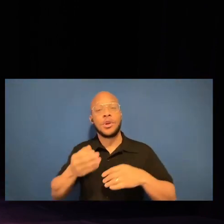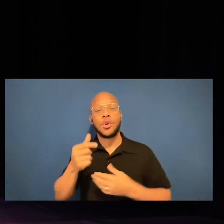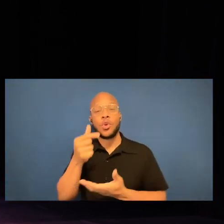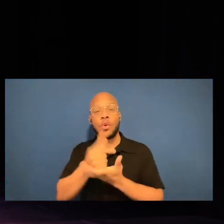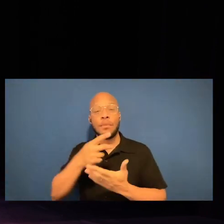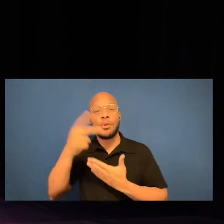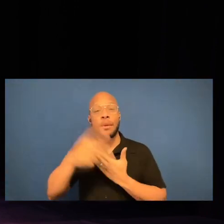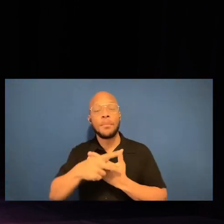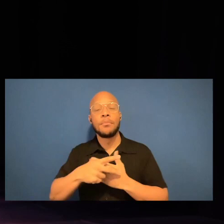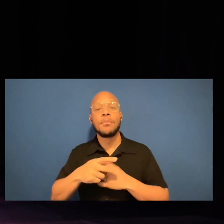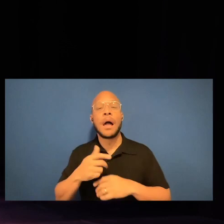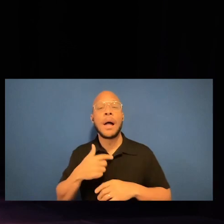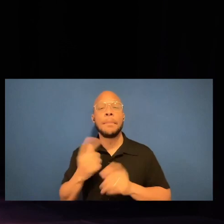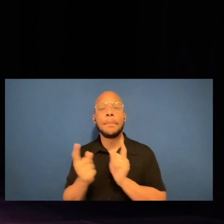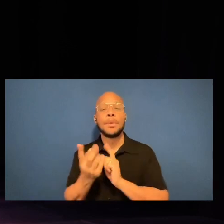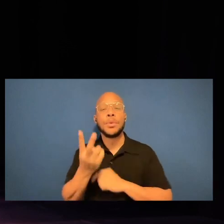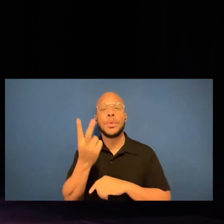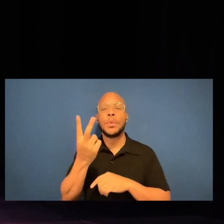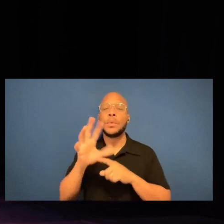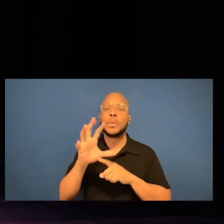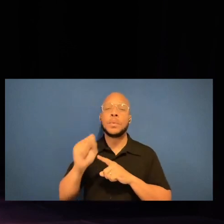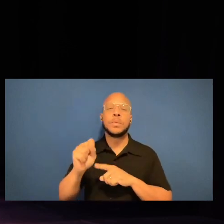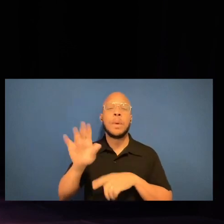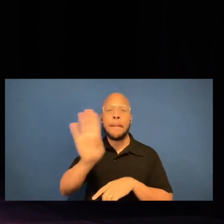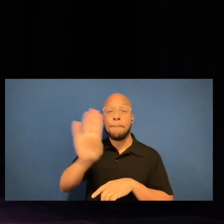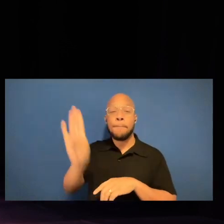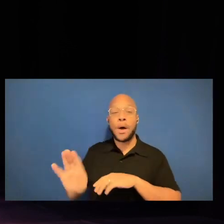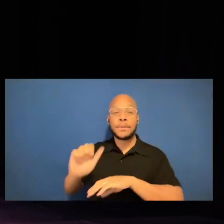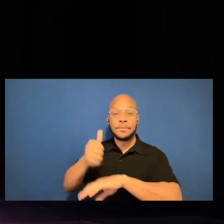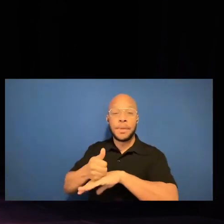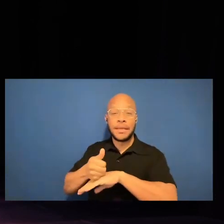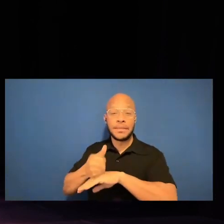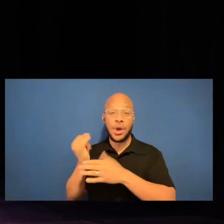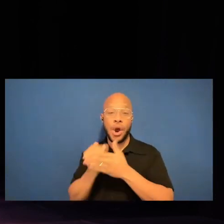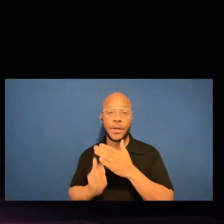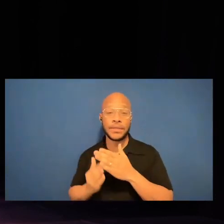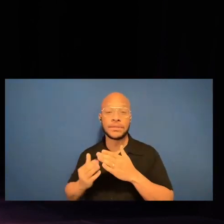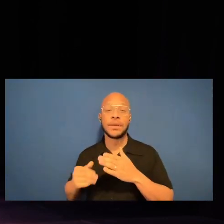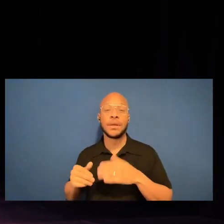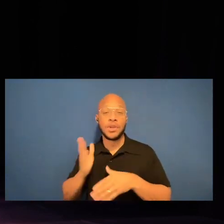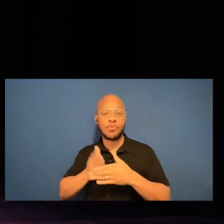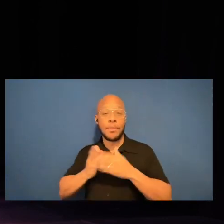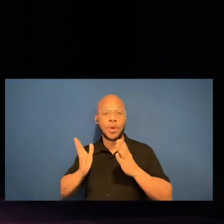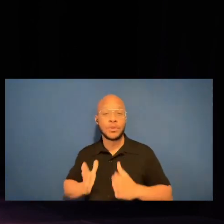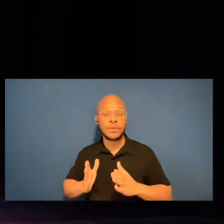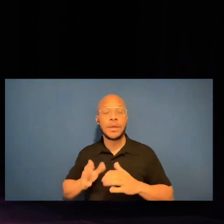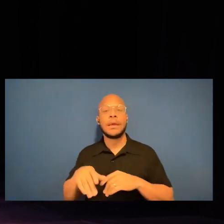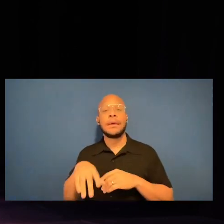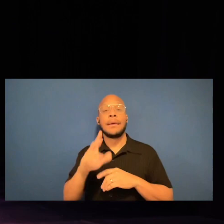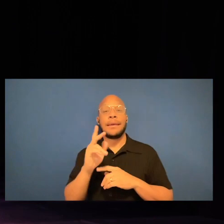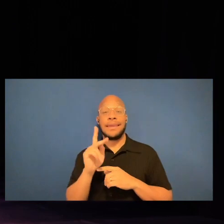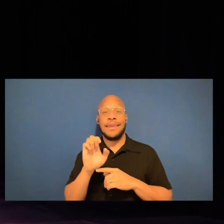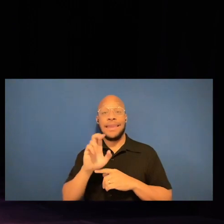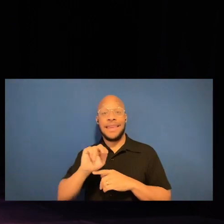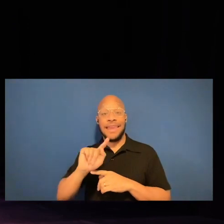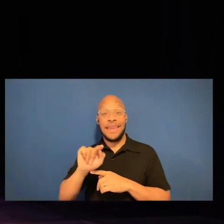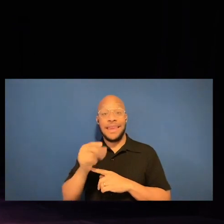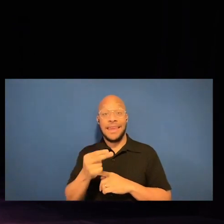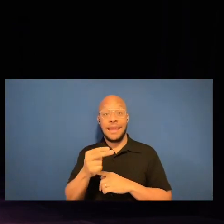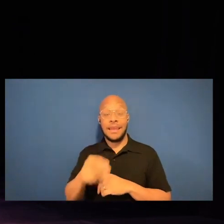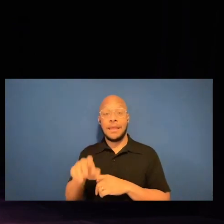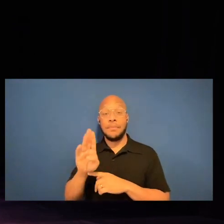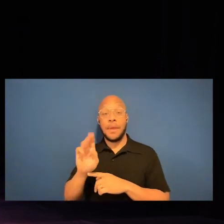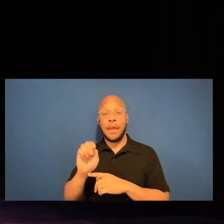Boston-based artist disruptors, Kenneth Bailey and Lori Lobenstein, who lit a fire under me with their Design Studio for